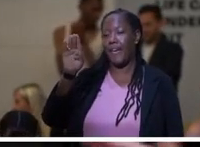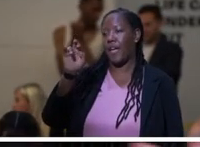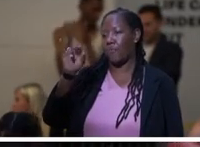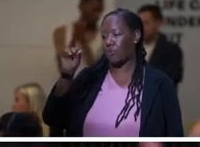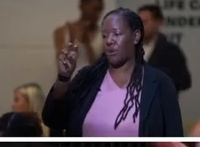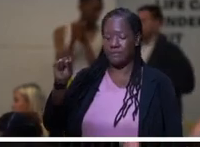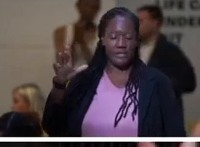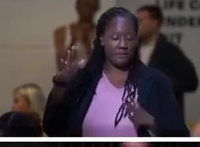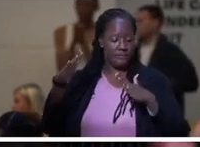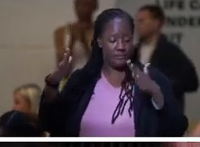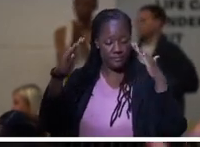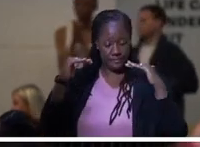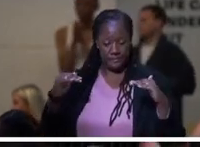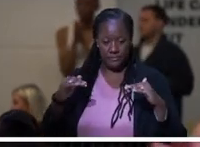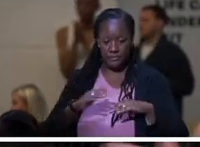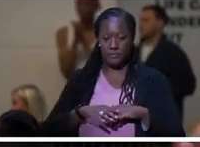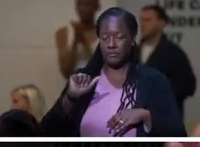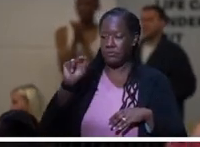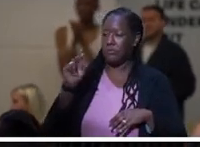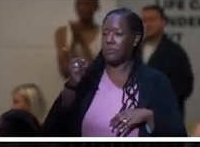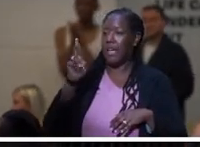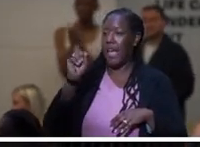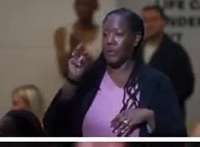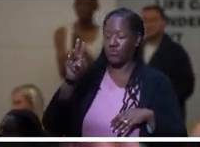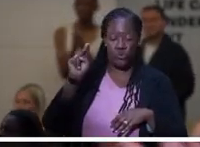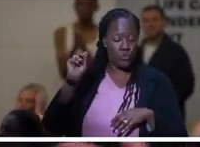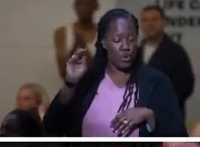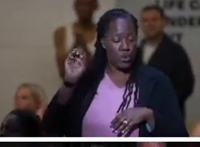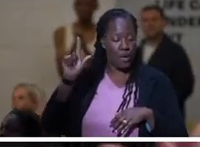Up next, Andrew Noel.